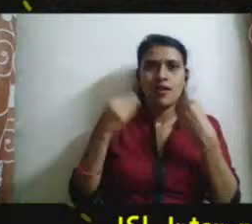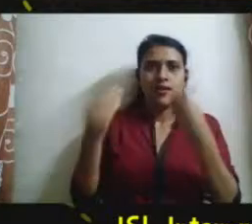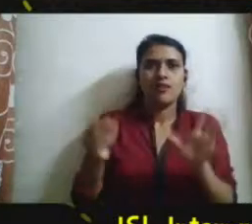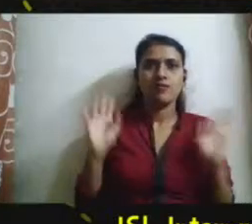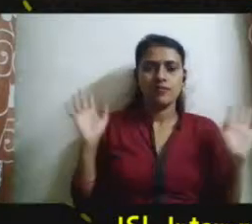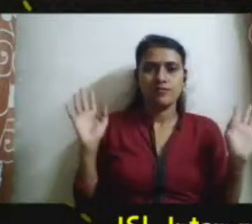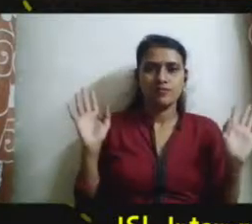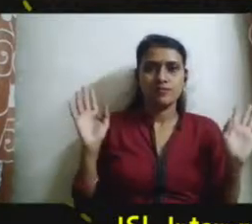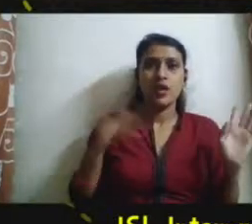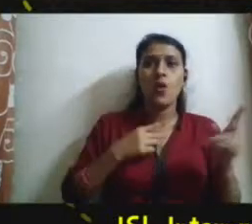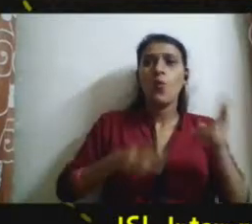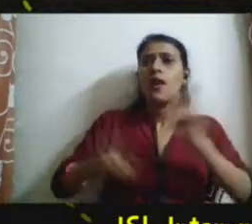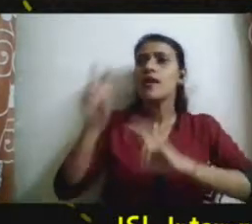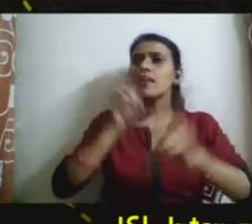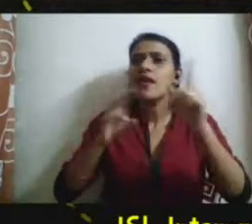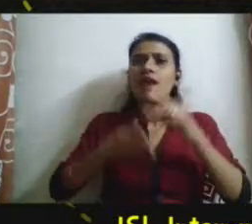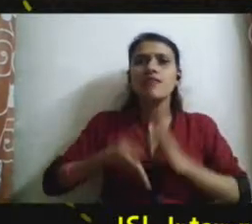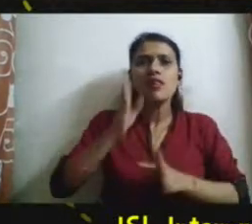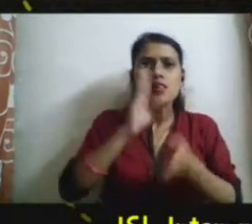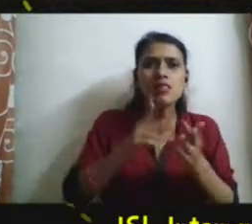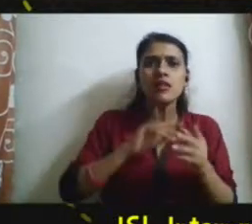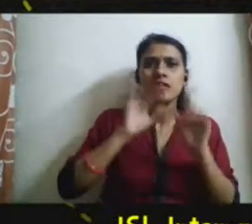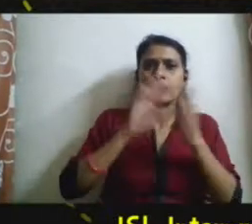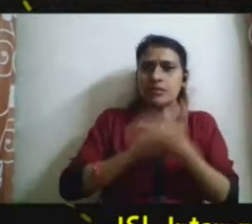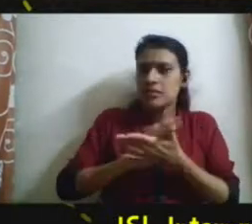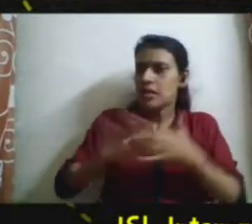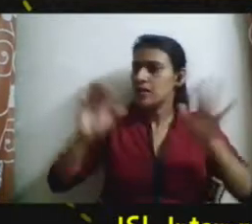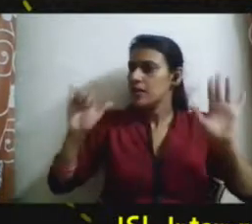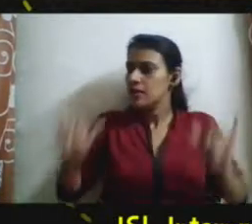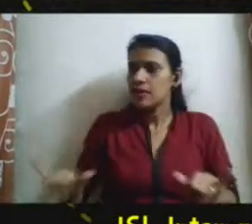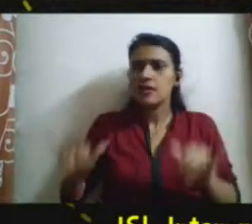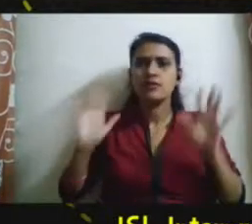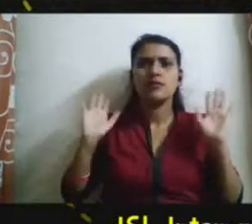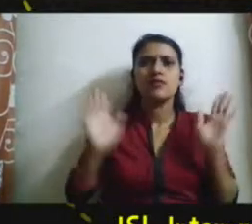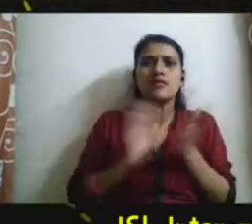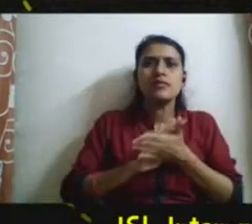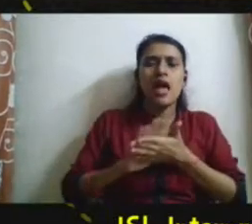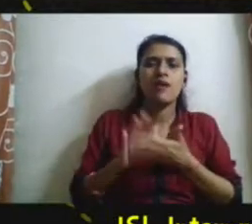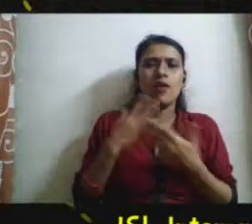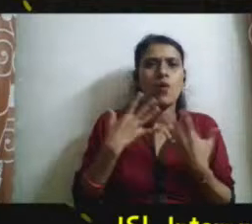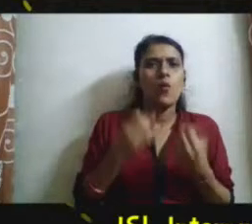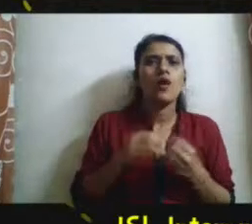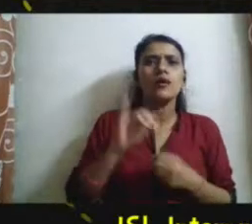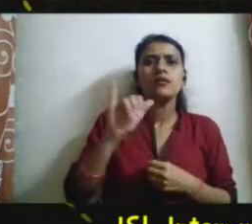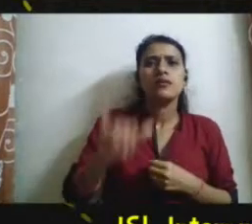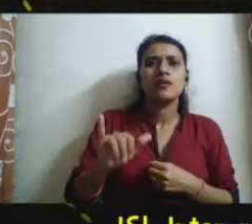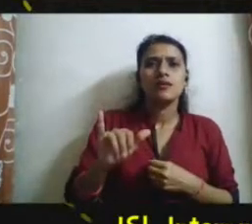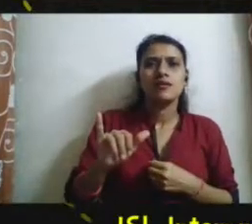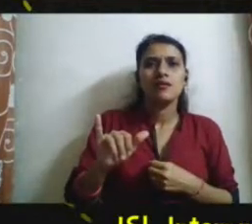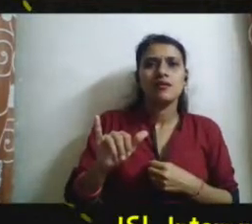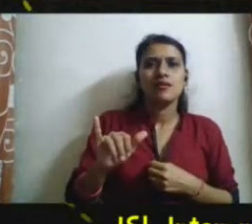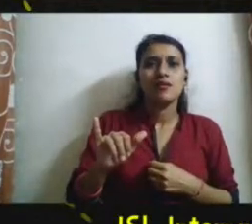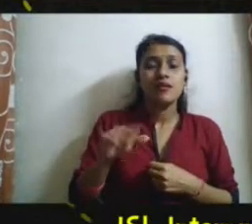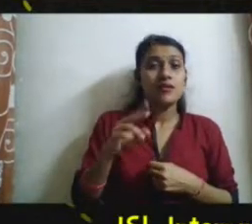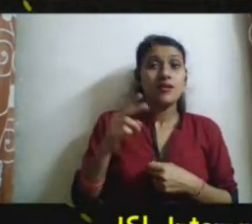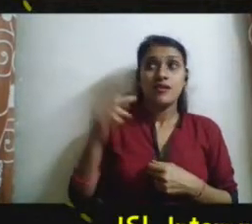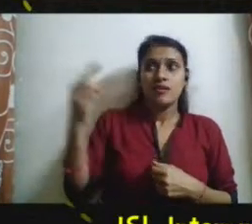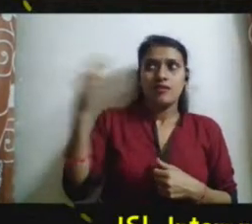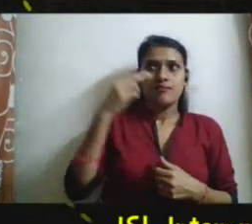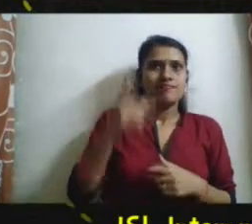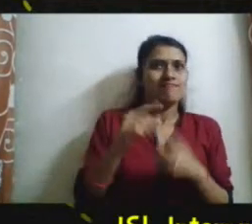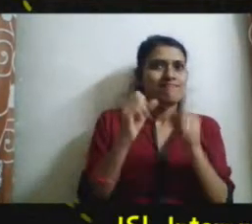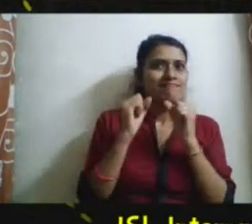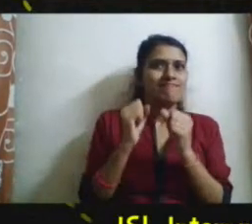travel like this. I want to stay in a clean, neat place, whatever. You are considered difficult. You are